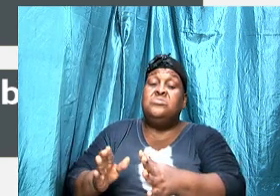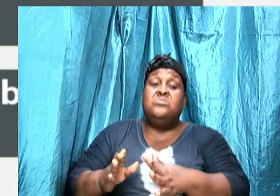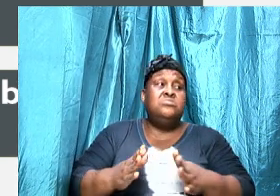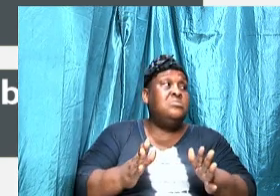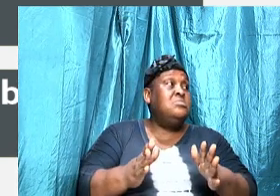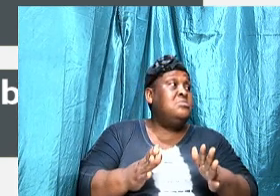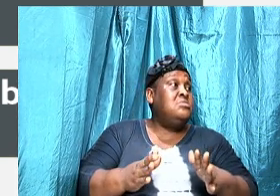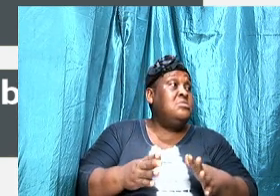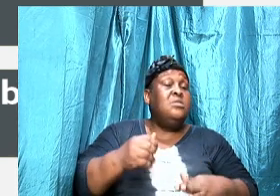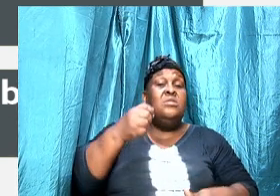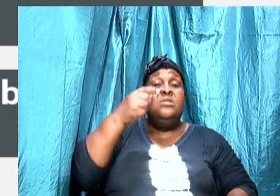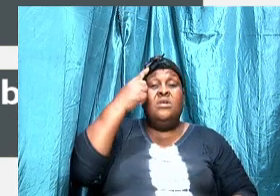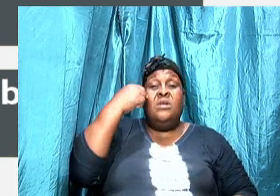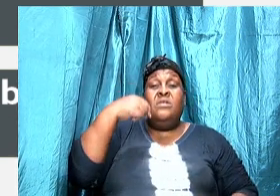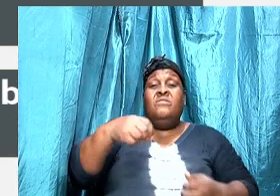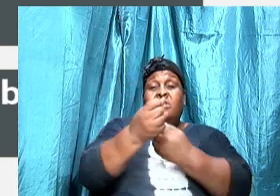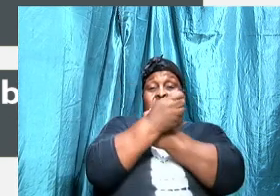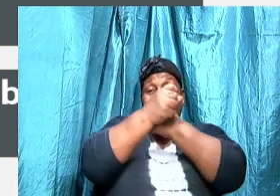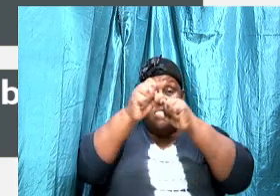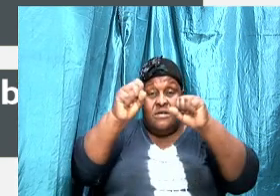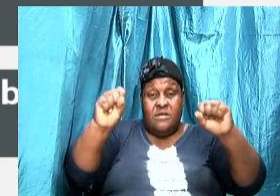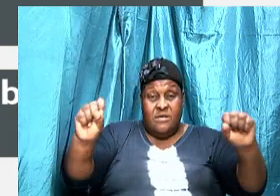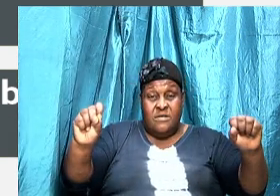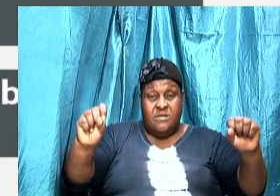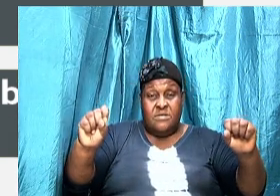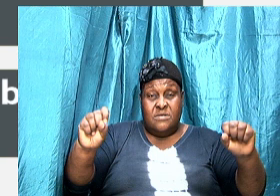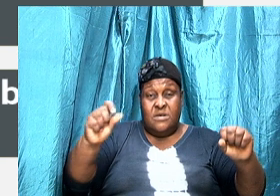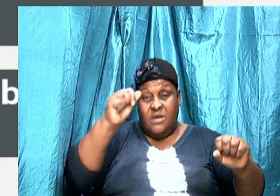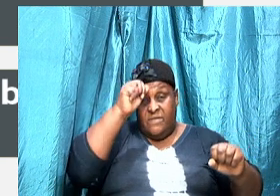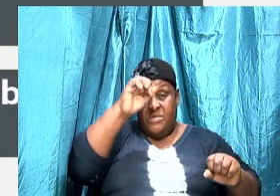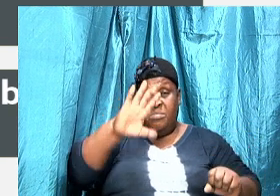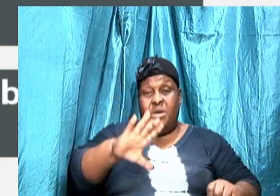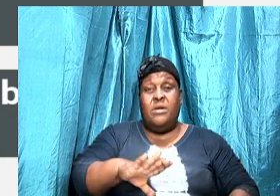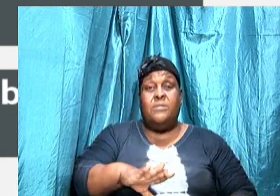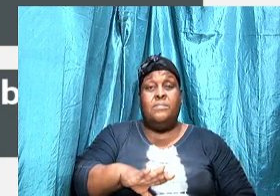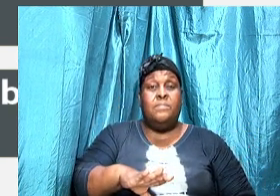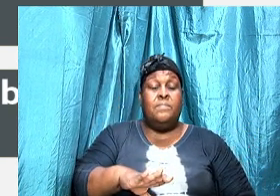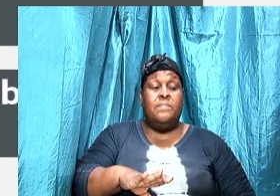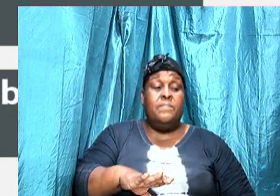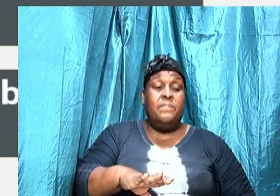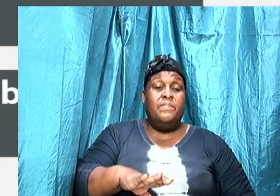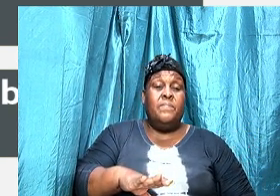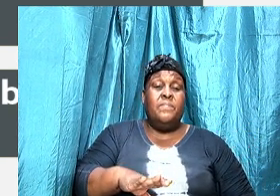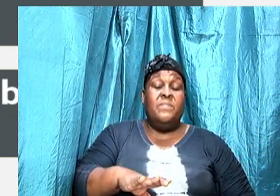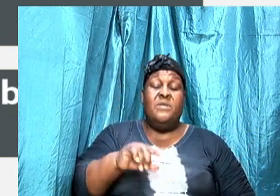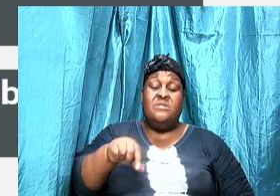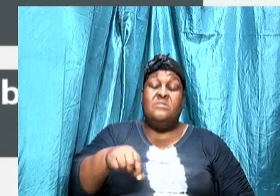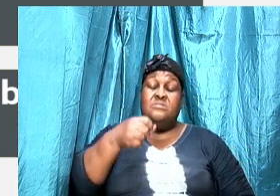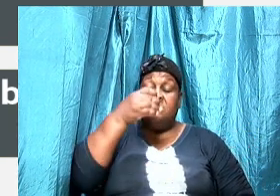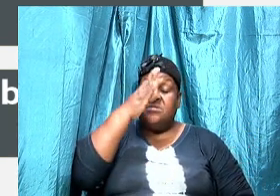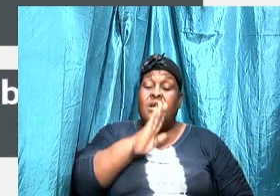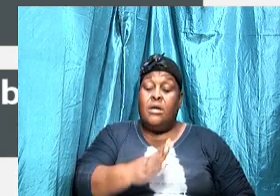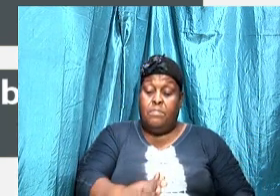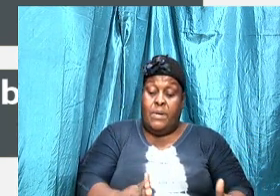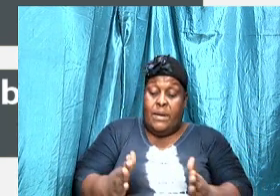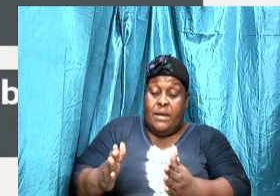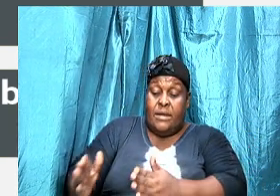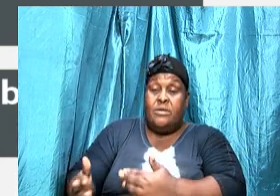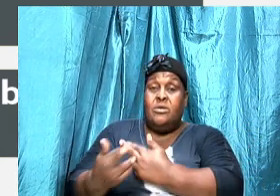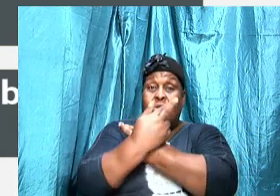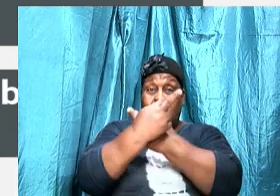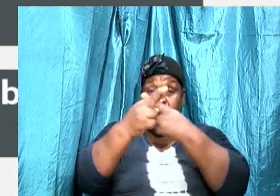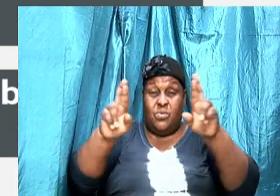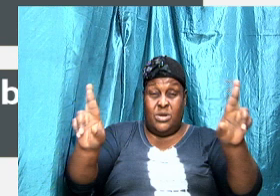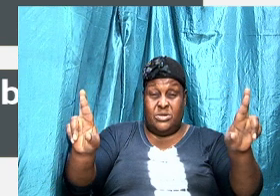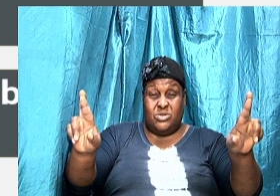for saving mankind. This is God's plan to rescue